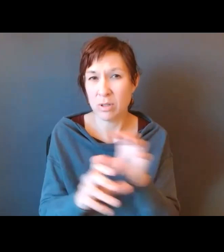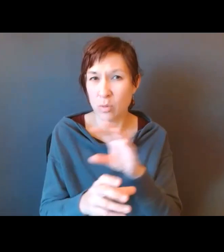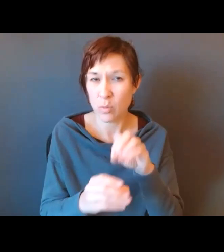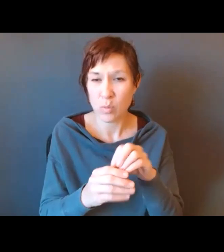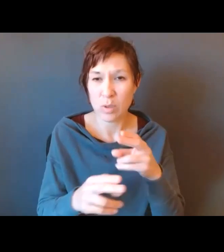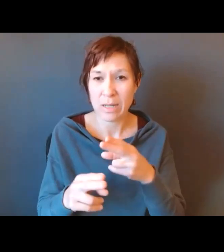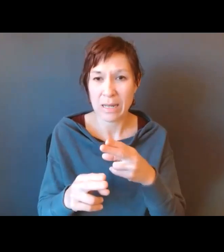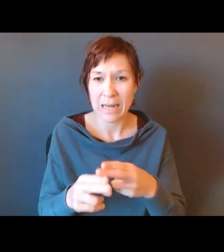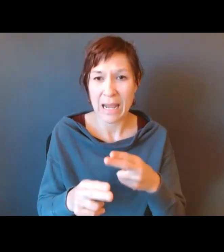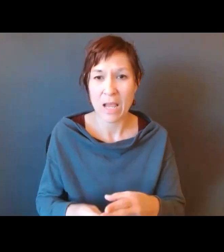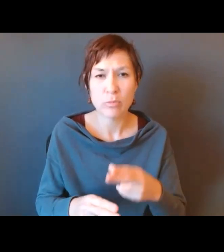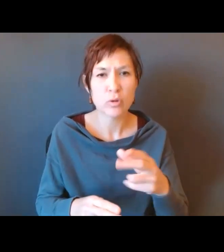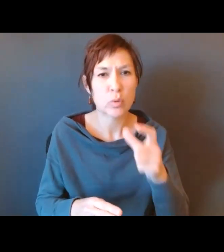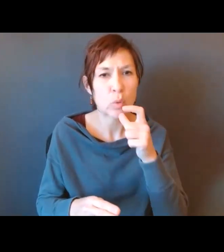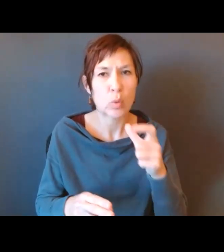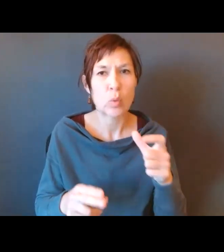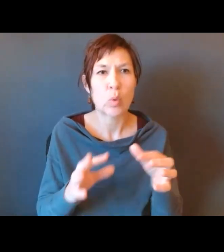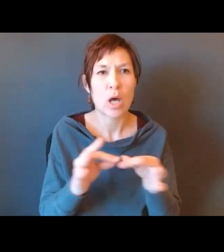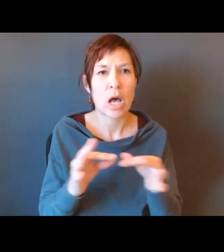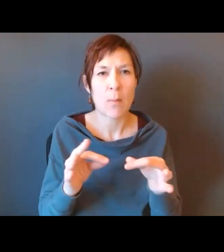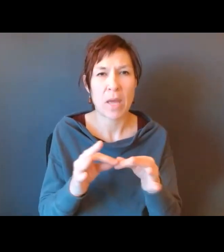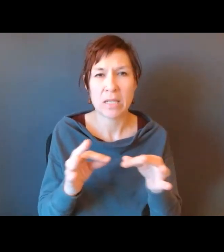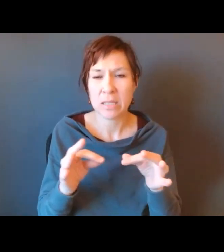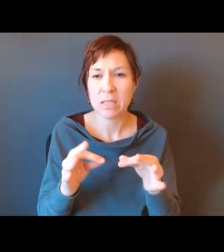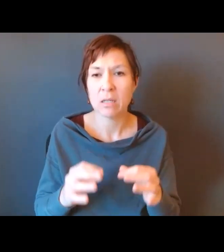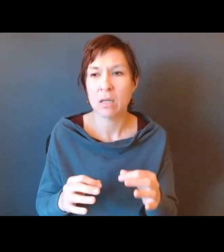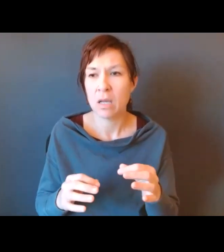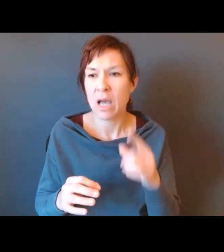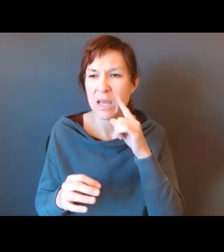public commenters as well in the minutes? I think they come in on the chat.